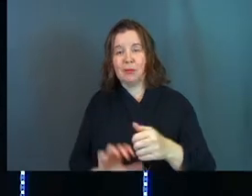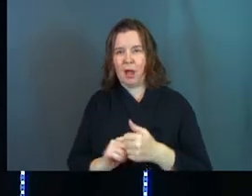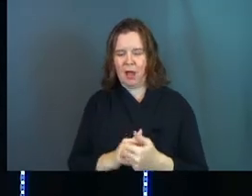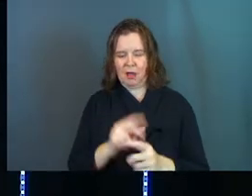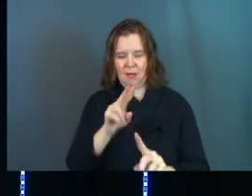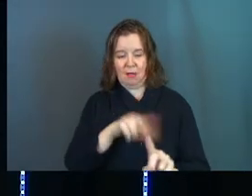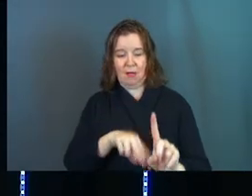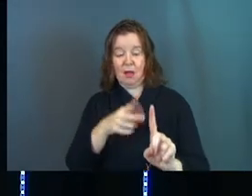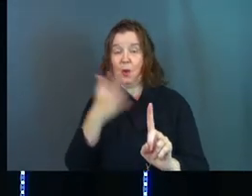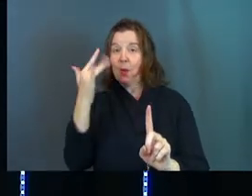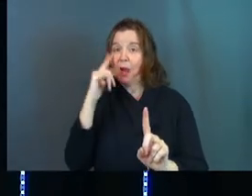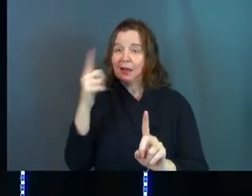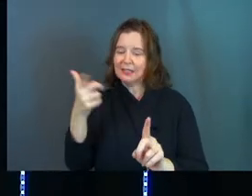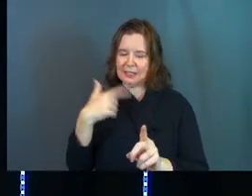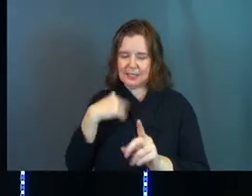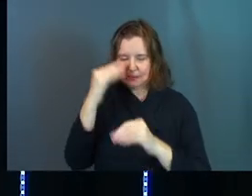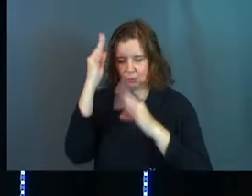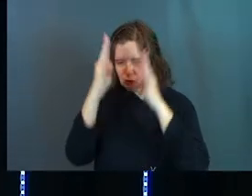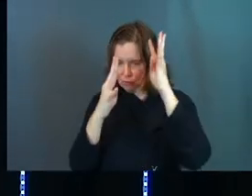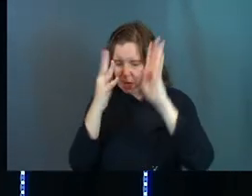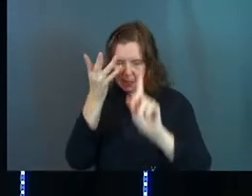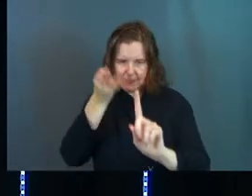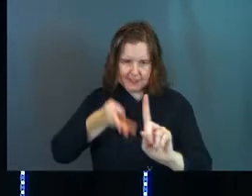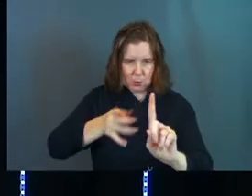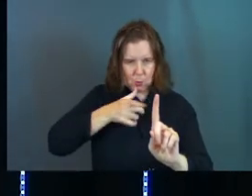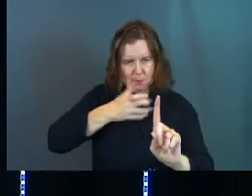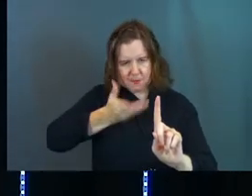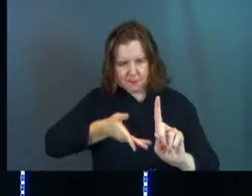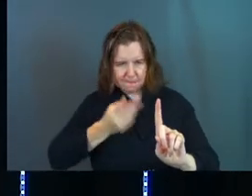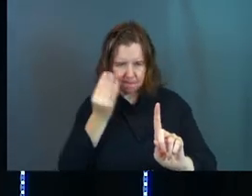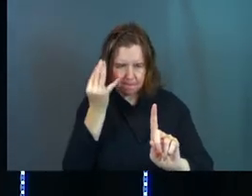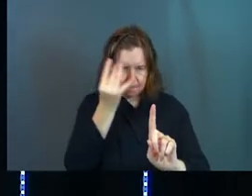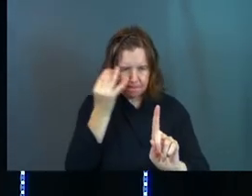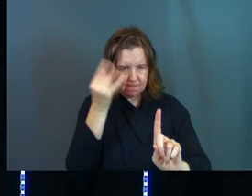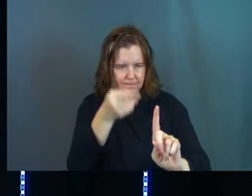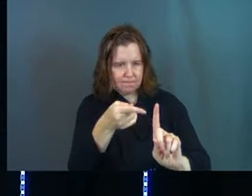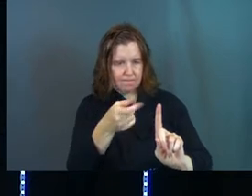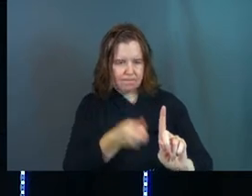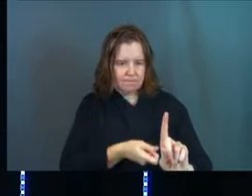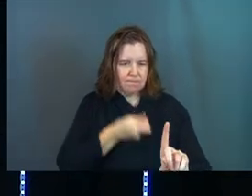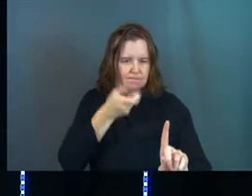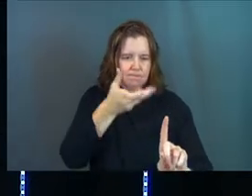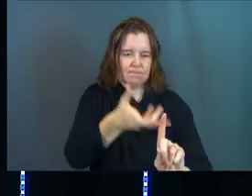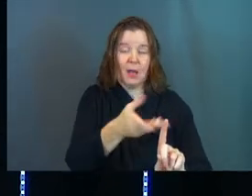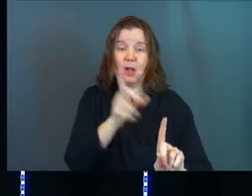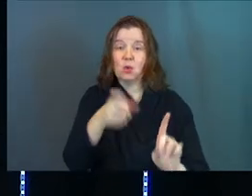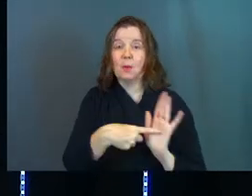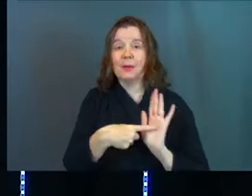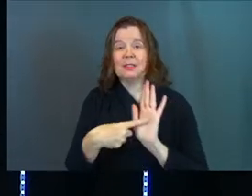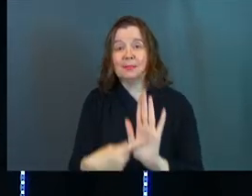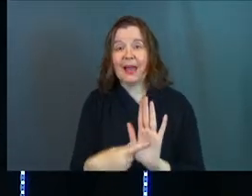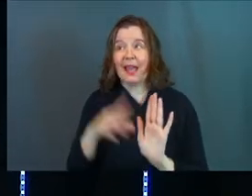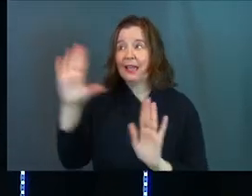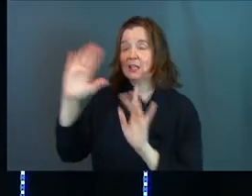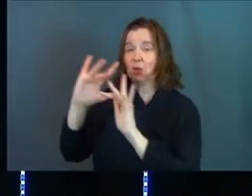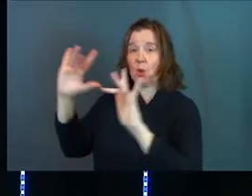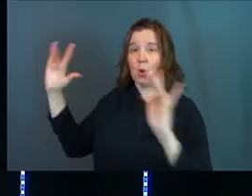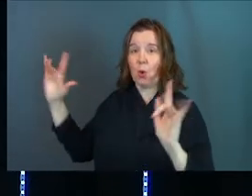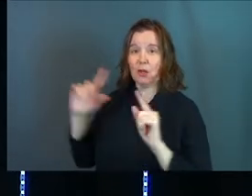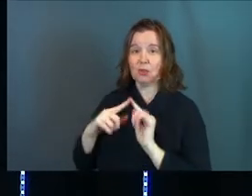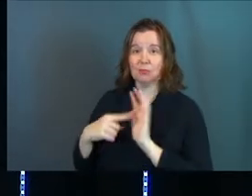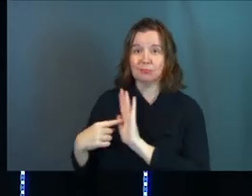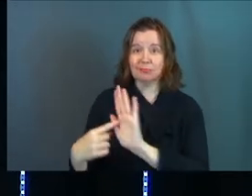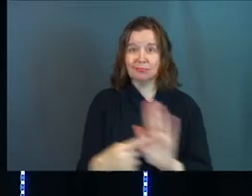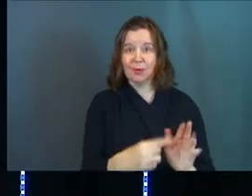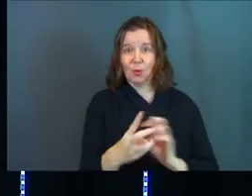How in the world? Because he poured so much creativity into your life. And you are meant to display his glory to